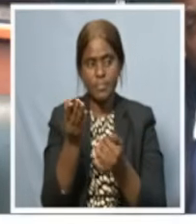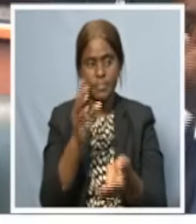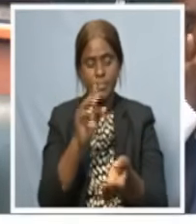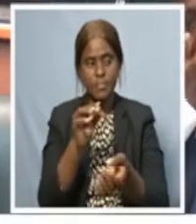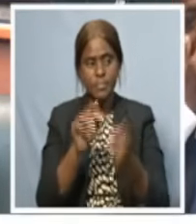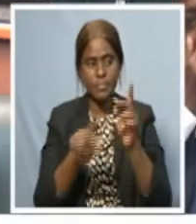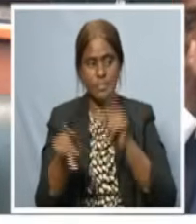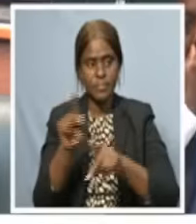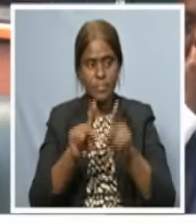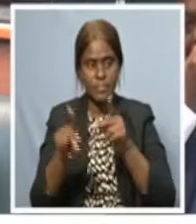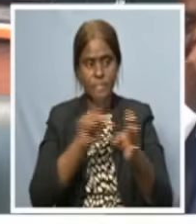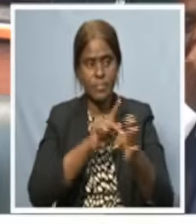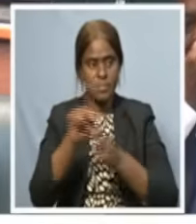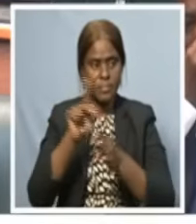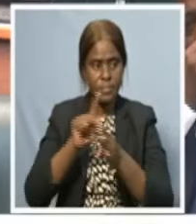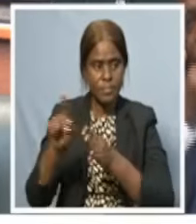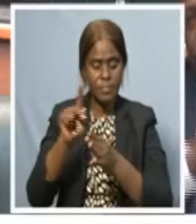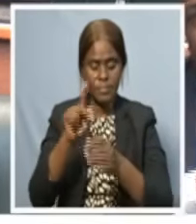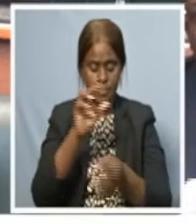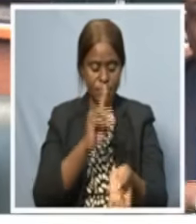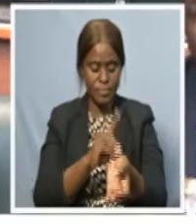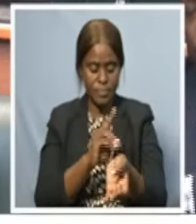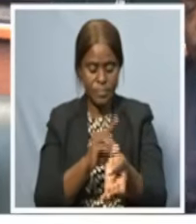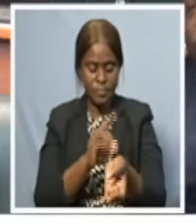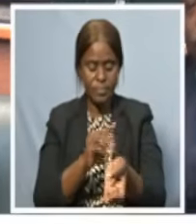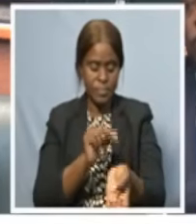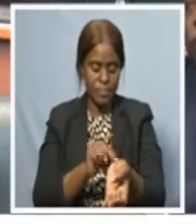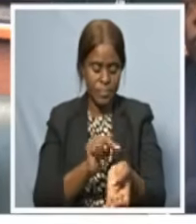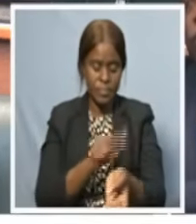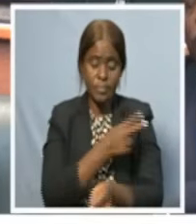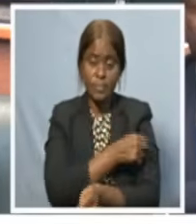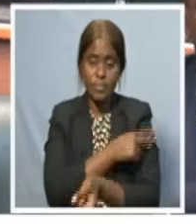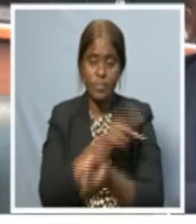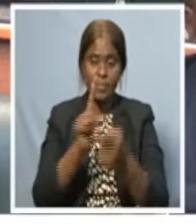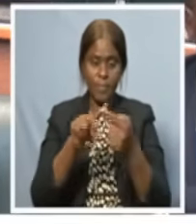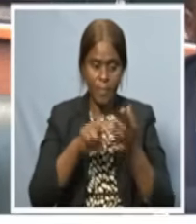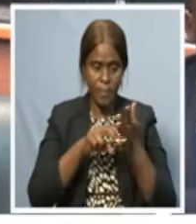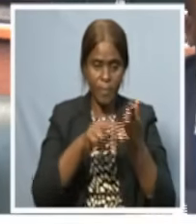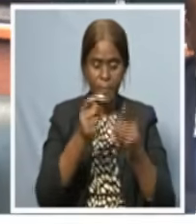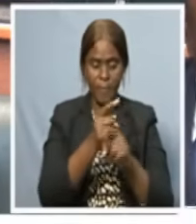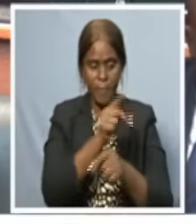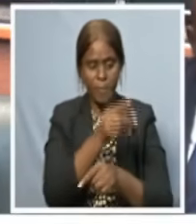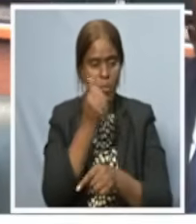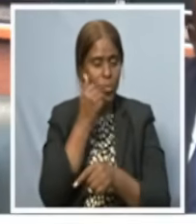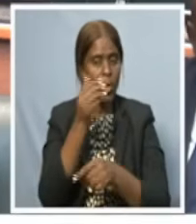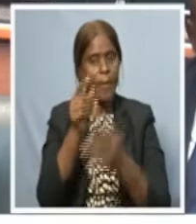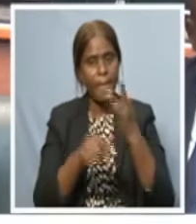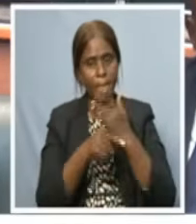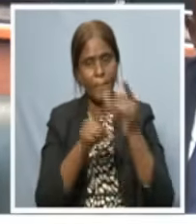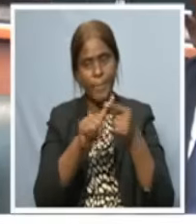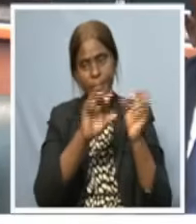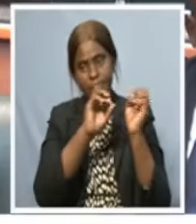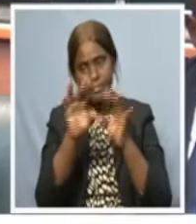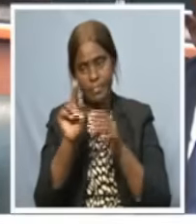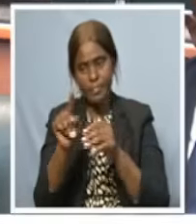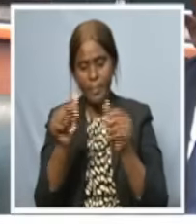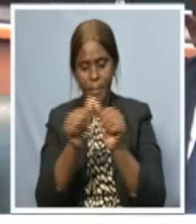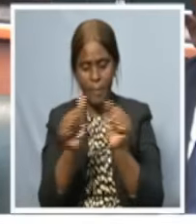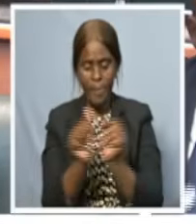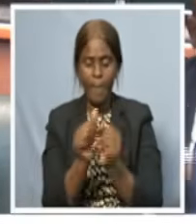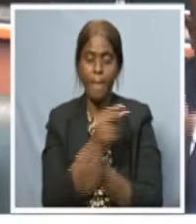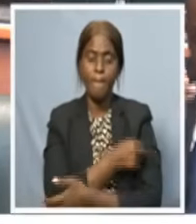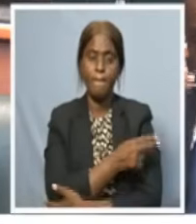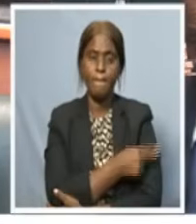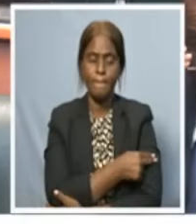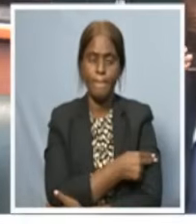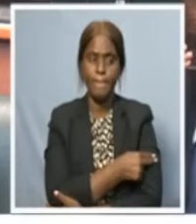medical professionals in Chinsali who work from the General Hospital to be transporting them from Chinsali Boma to the General